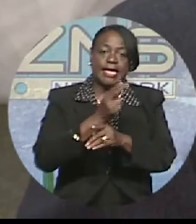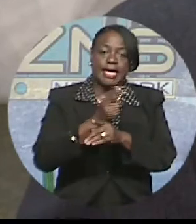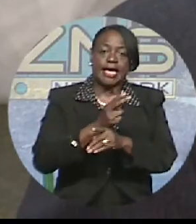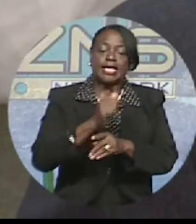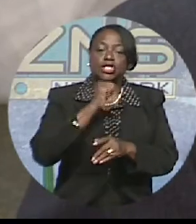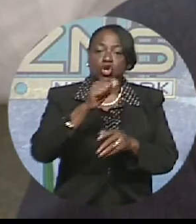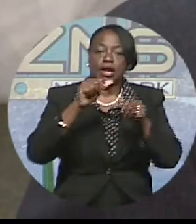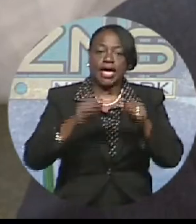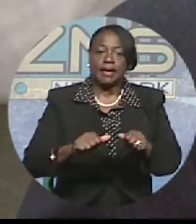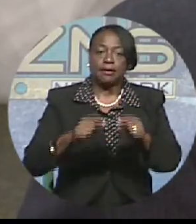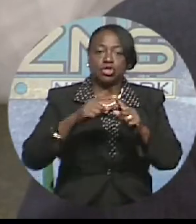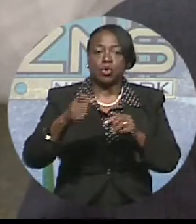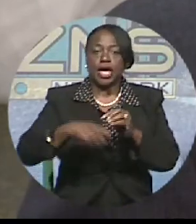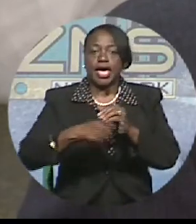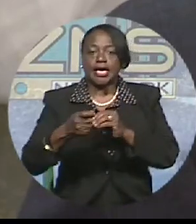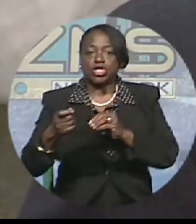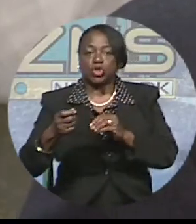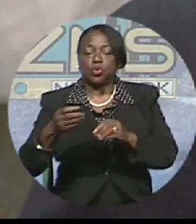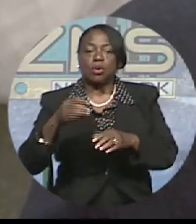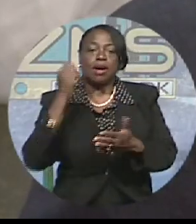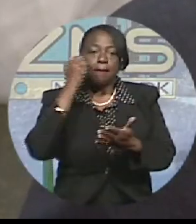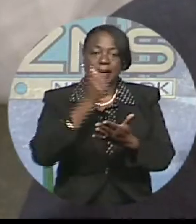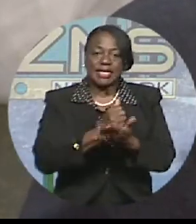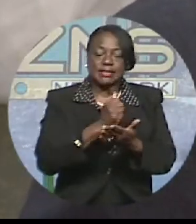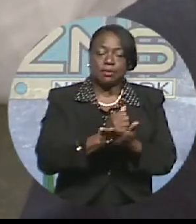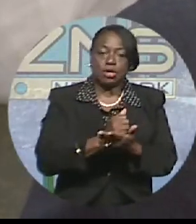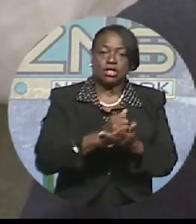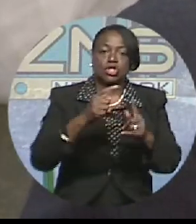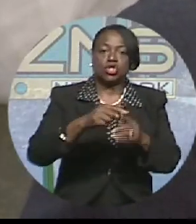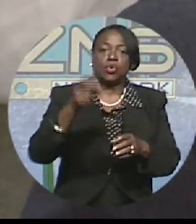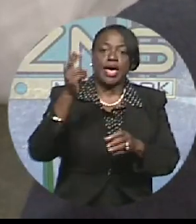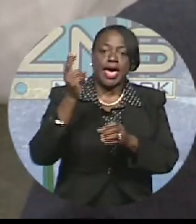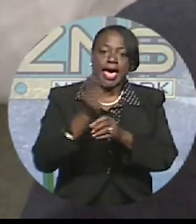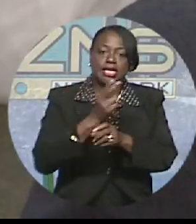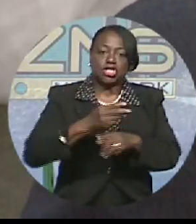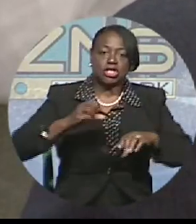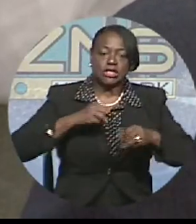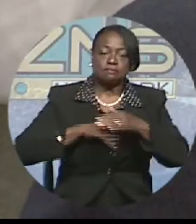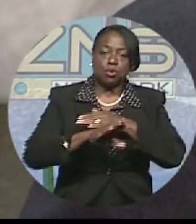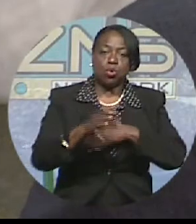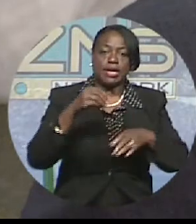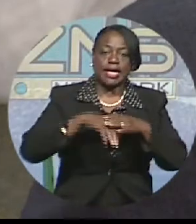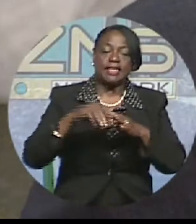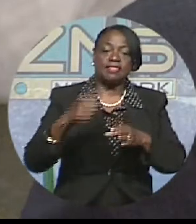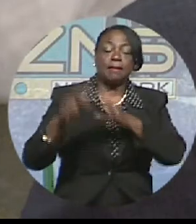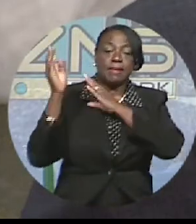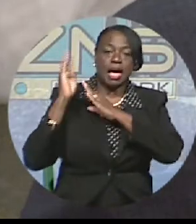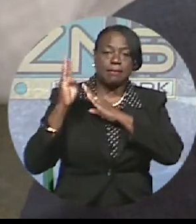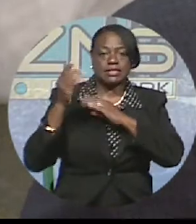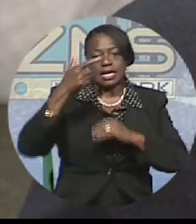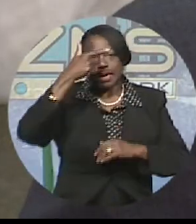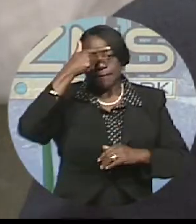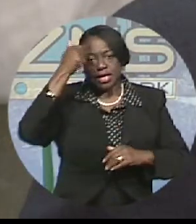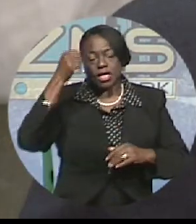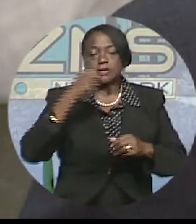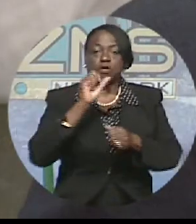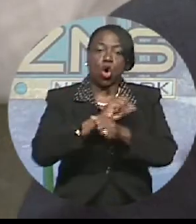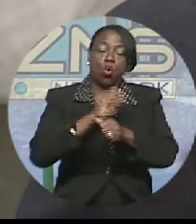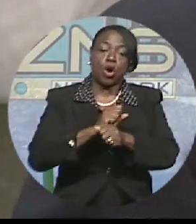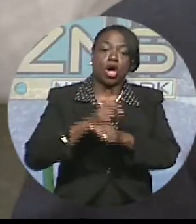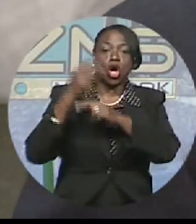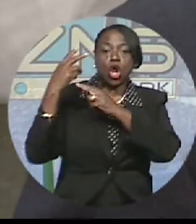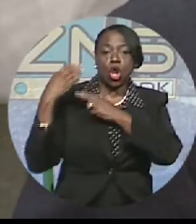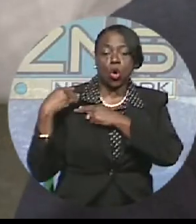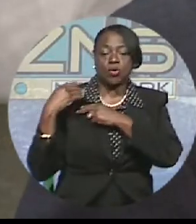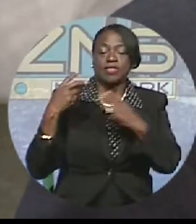of issuing passports to Haitians born in the Bahamas because of the workload that they currently have, and they're